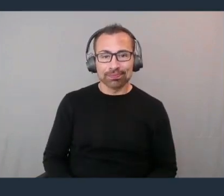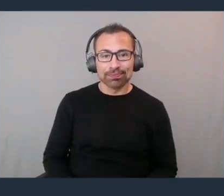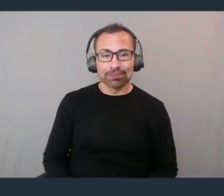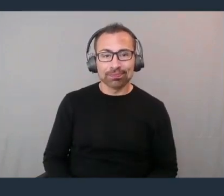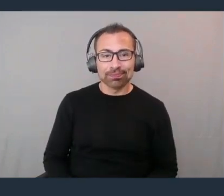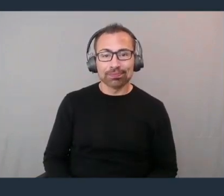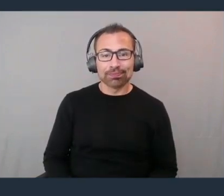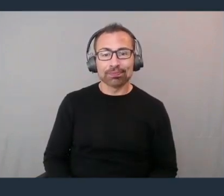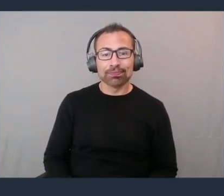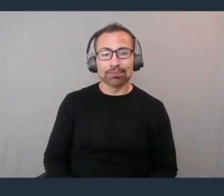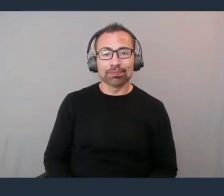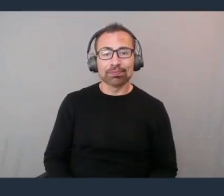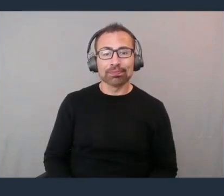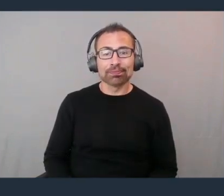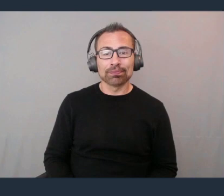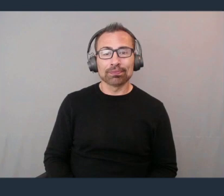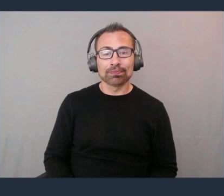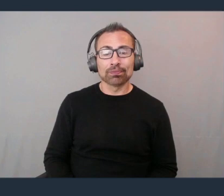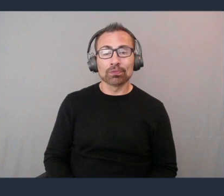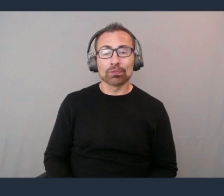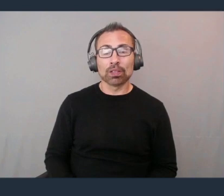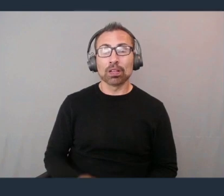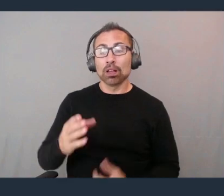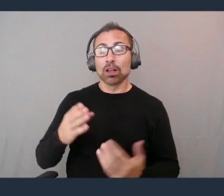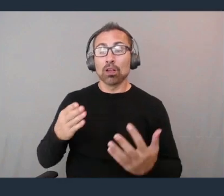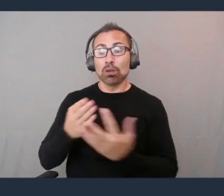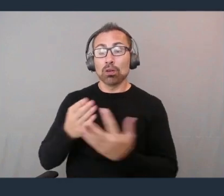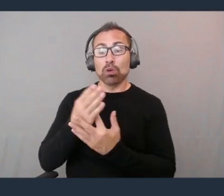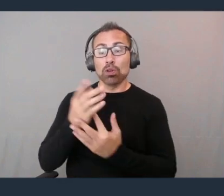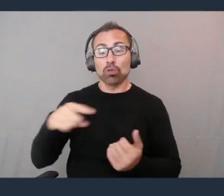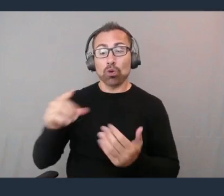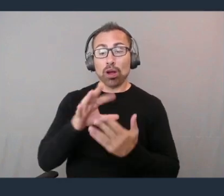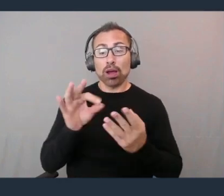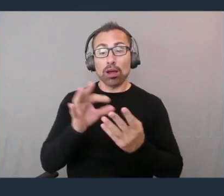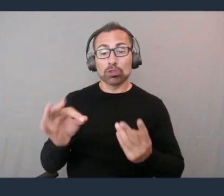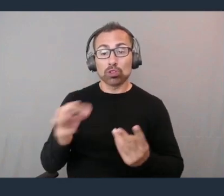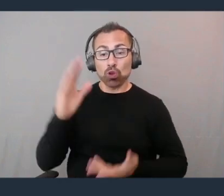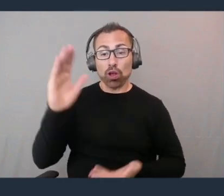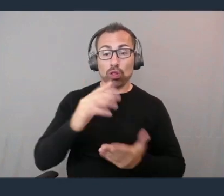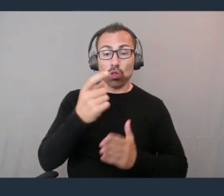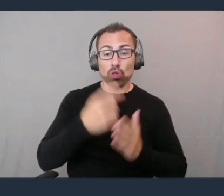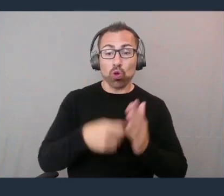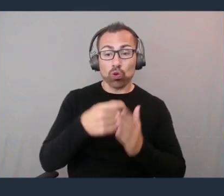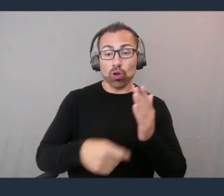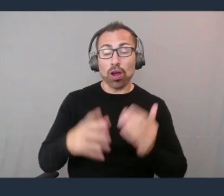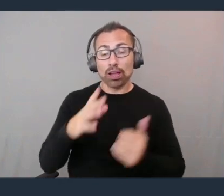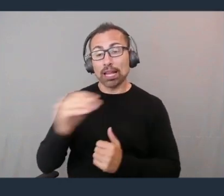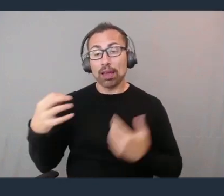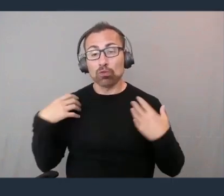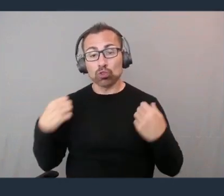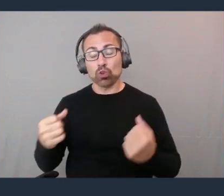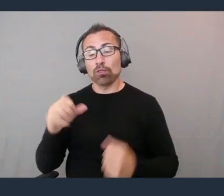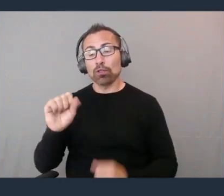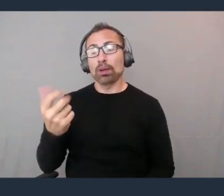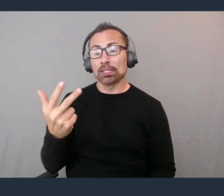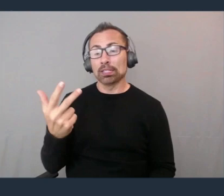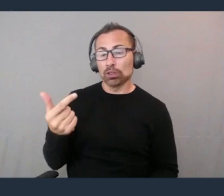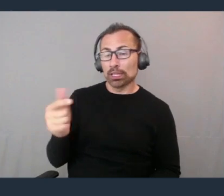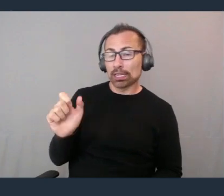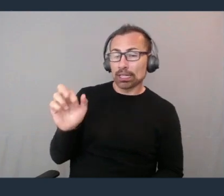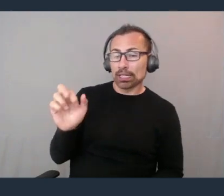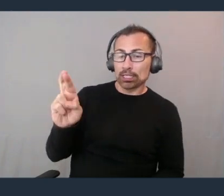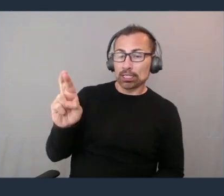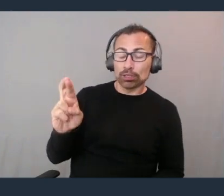We have talked through some options on low cost storage and restore from Amazon S3 Glacier. Now, let me walk you through some examples